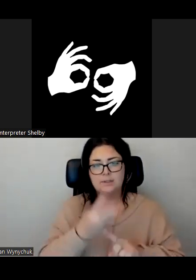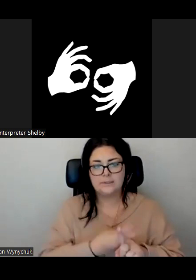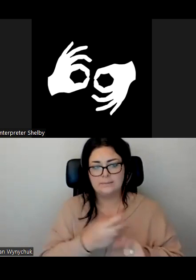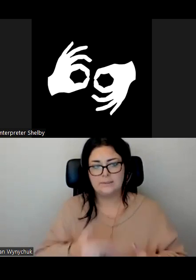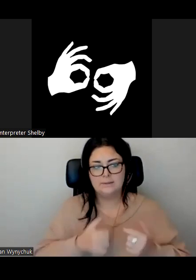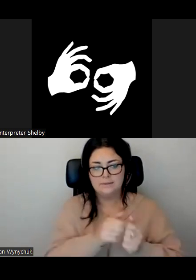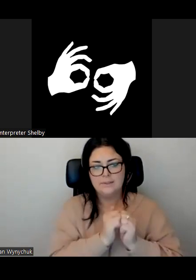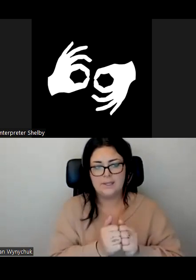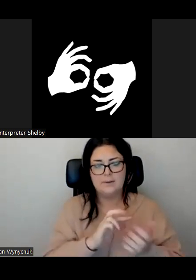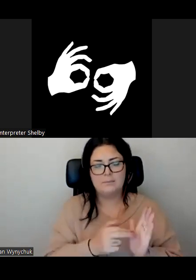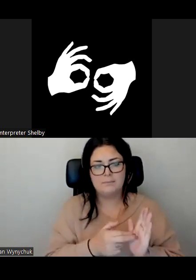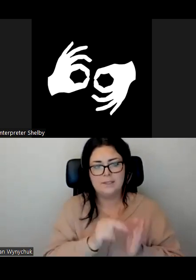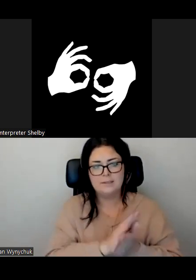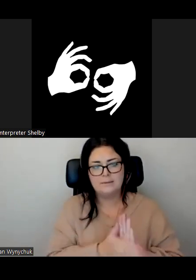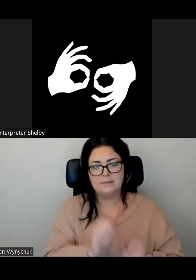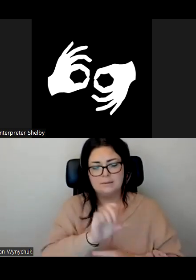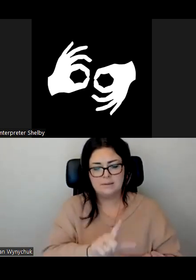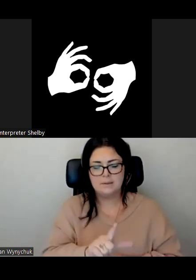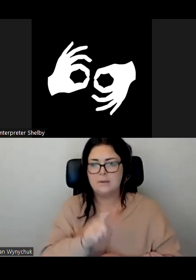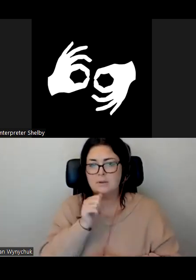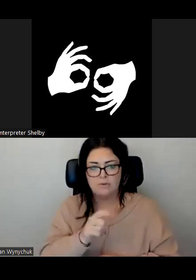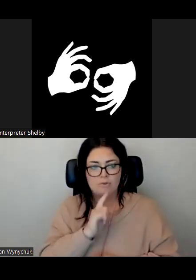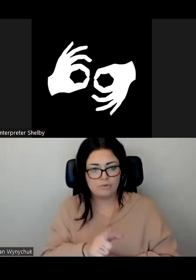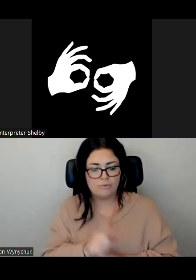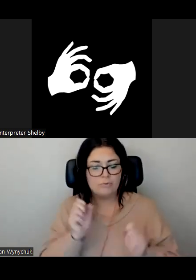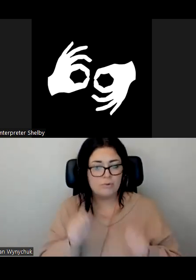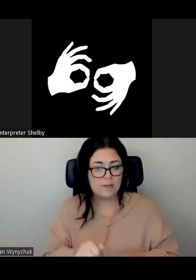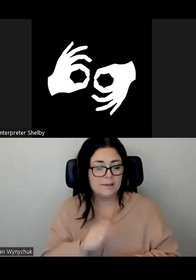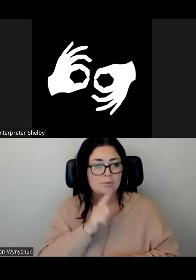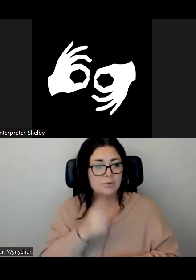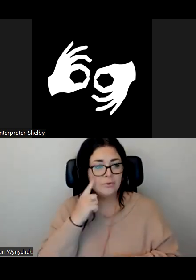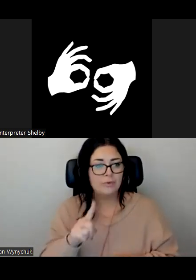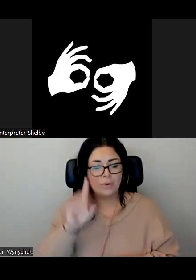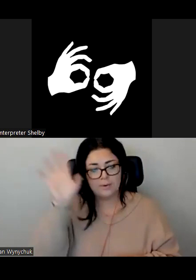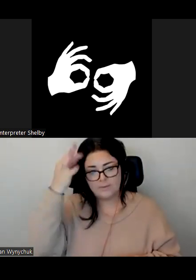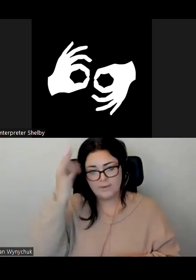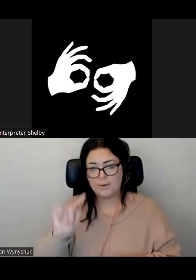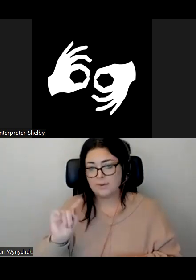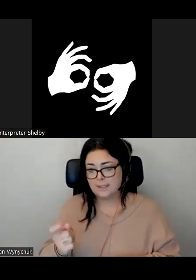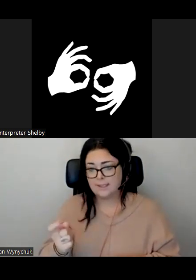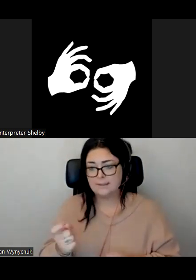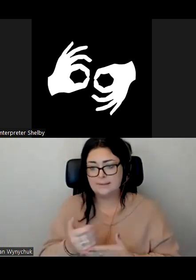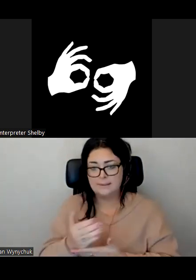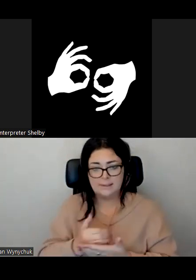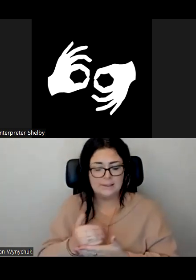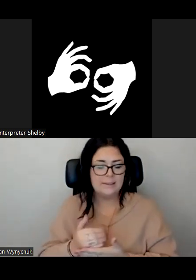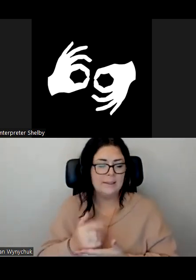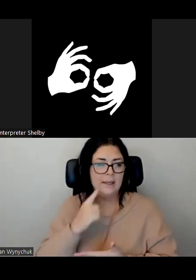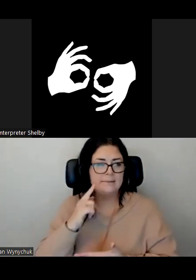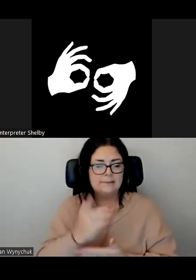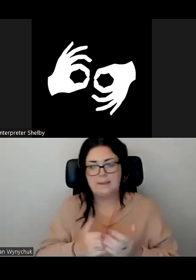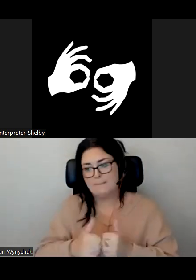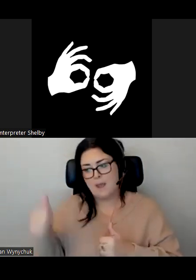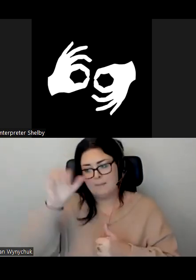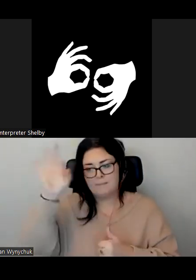together. That is not true. That could be true for, say, federal tax, income tax, and certain things federally,